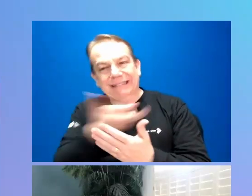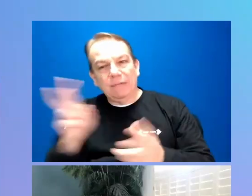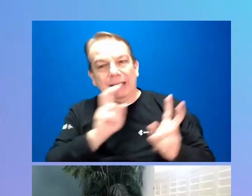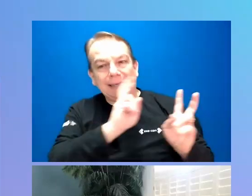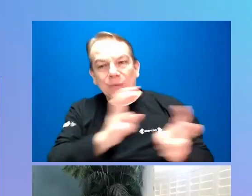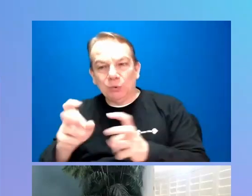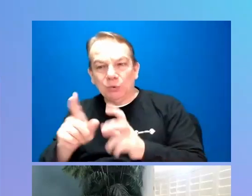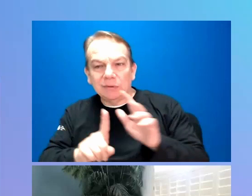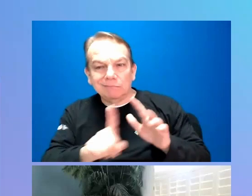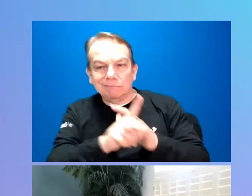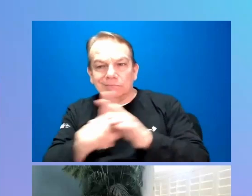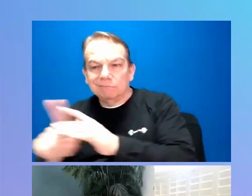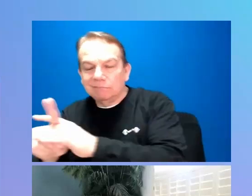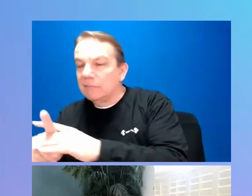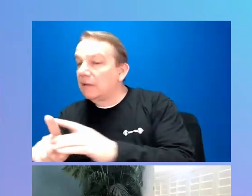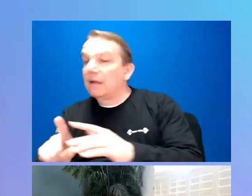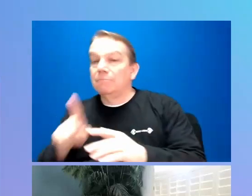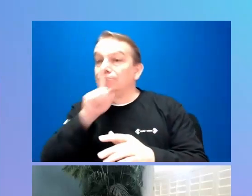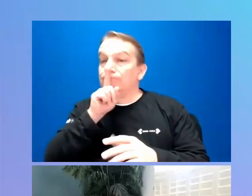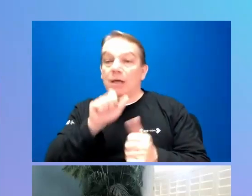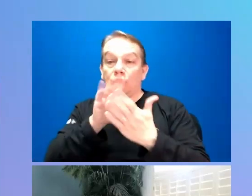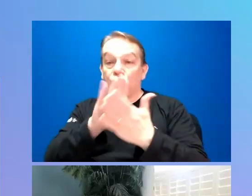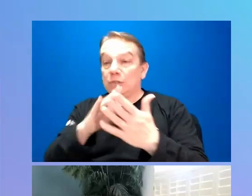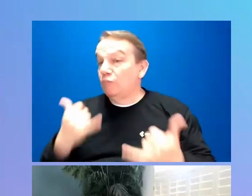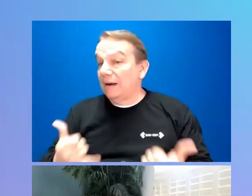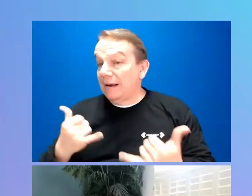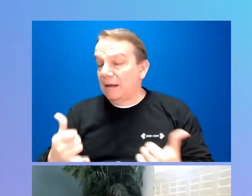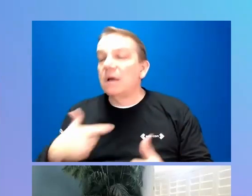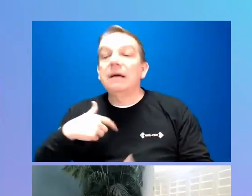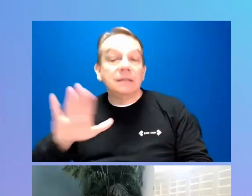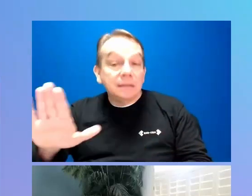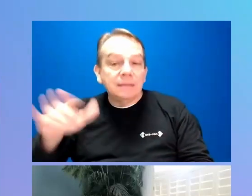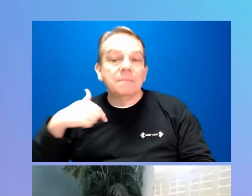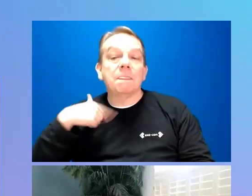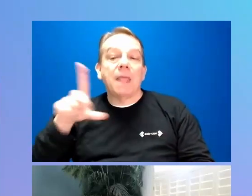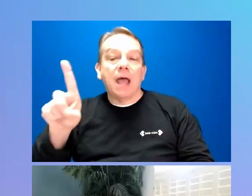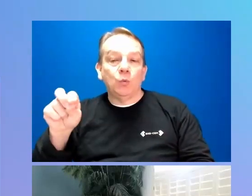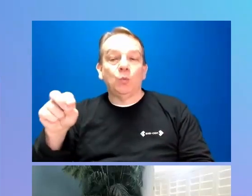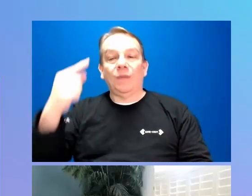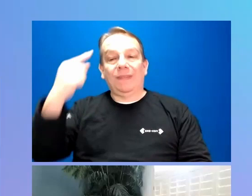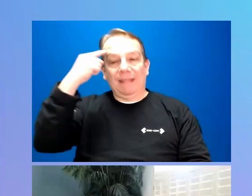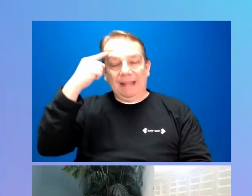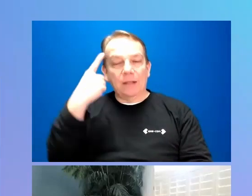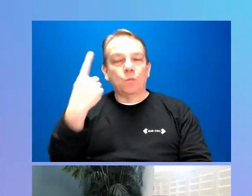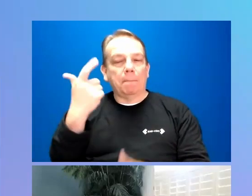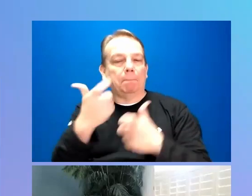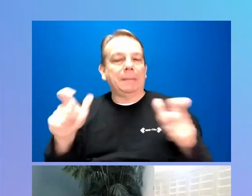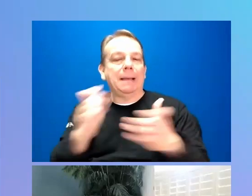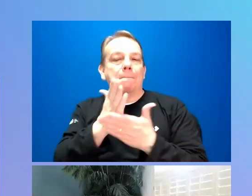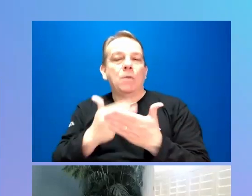getting addressed sufficiently in WCAG 2. I do think there's a pretty big caveat to that.